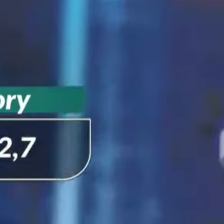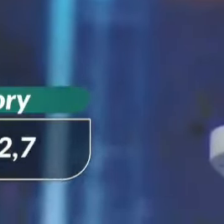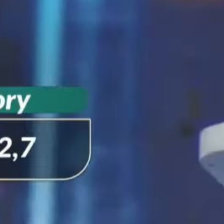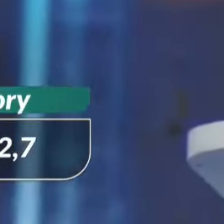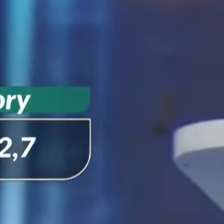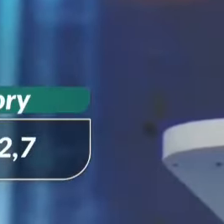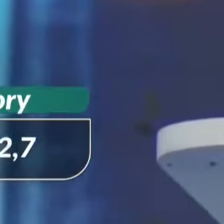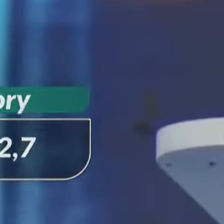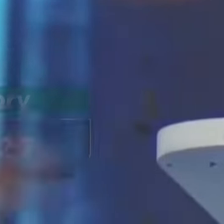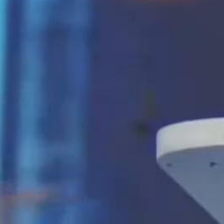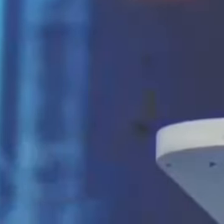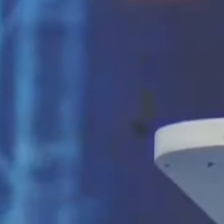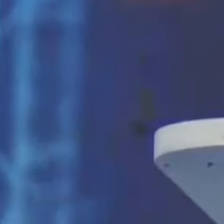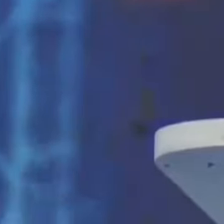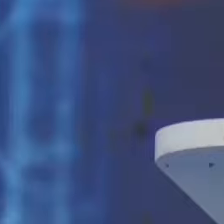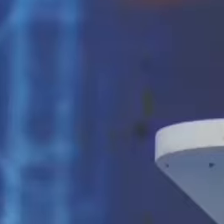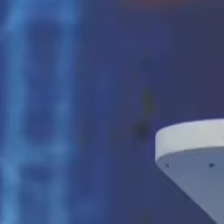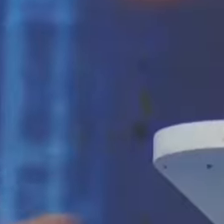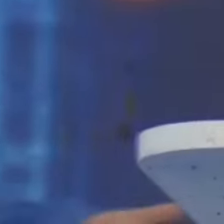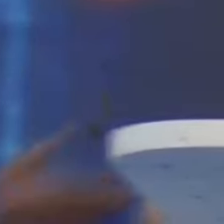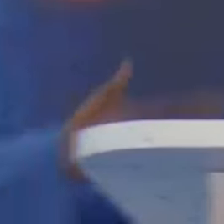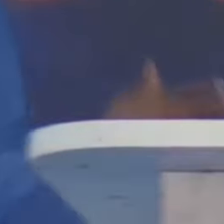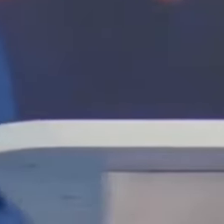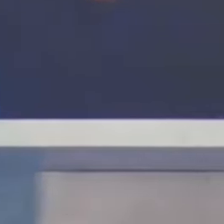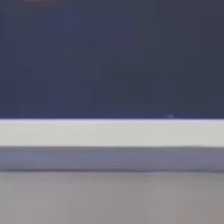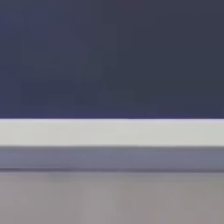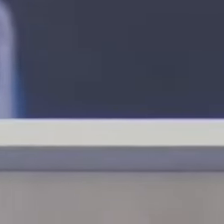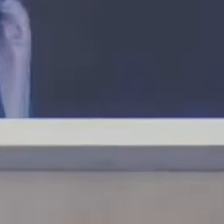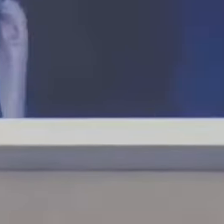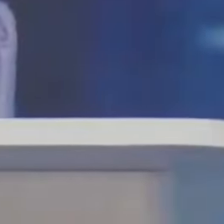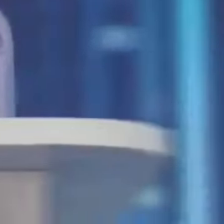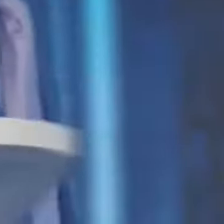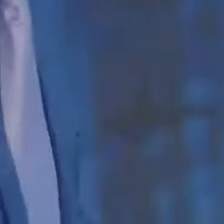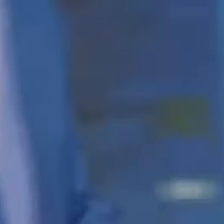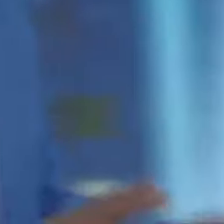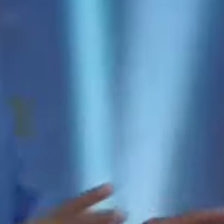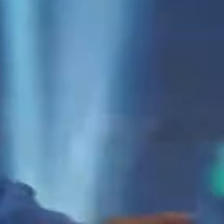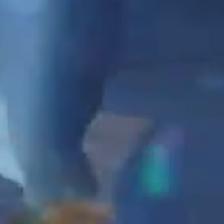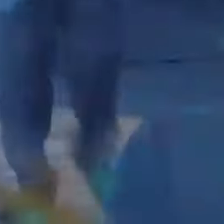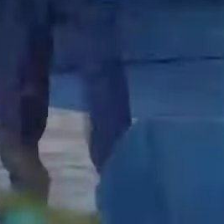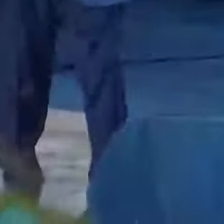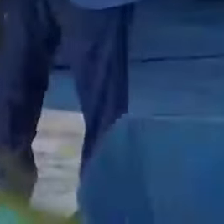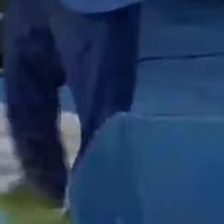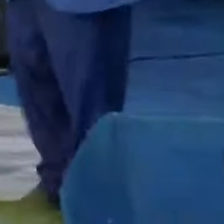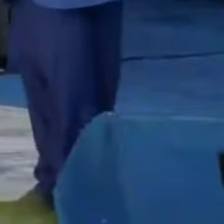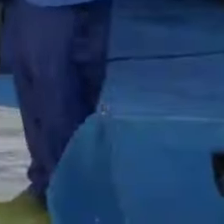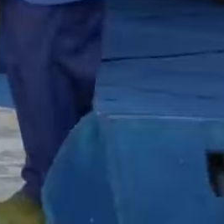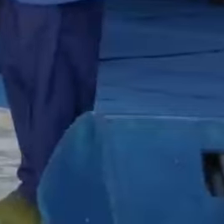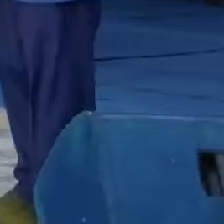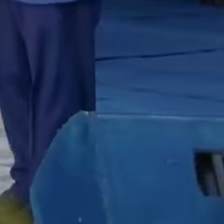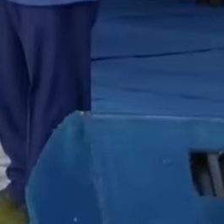this rock I build my church, and I'm going to use you as an instrument, and the gates of hell shall not prevail against it. The